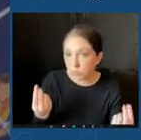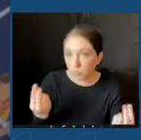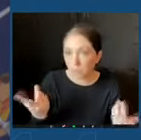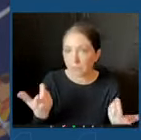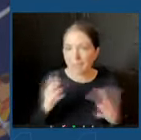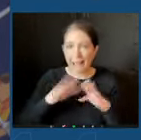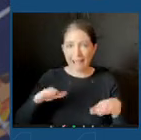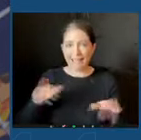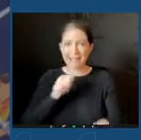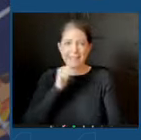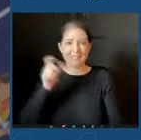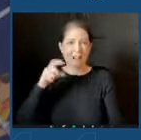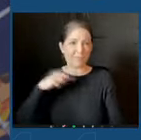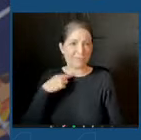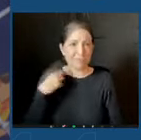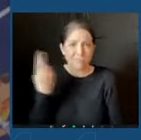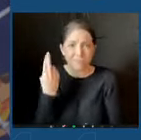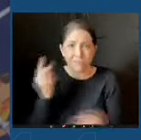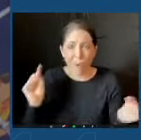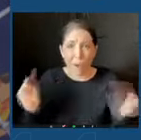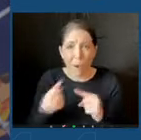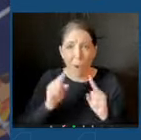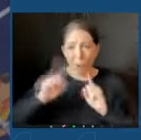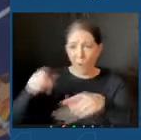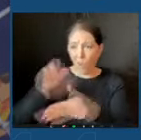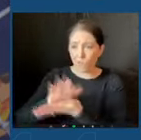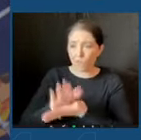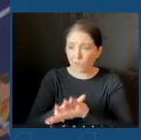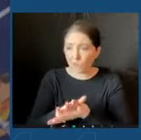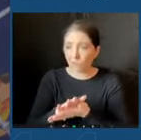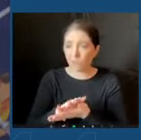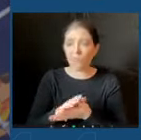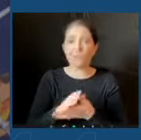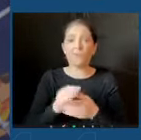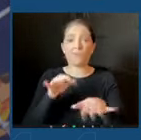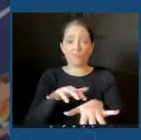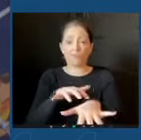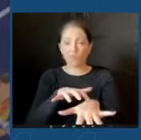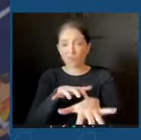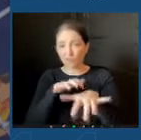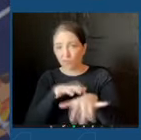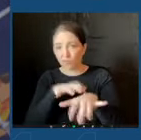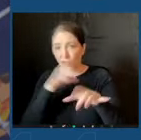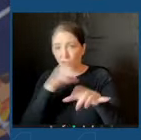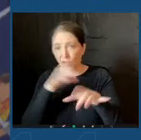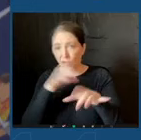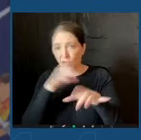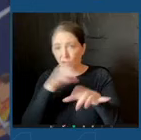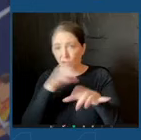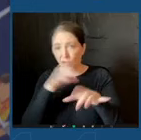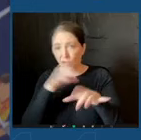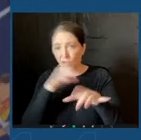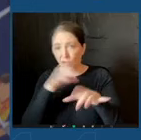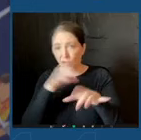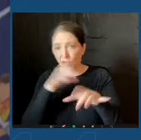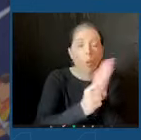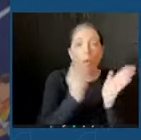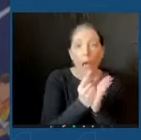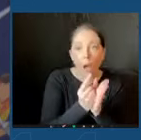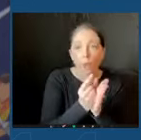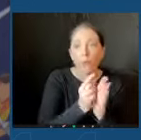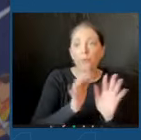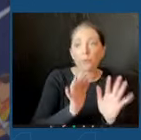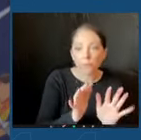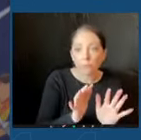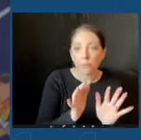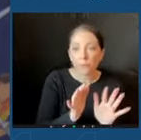school. And traffic violence isn't just confined to school hours. I mean, you come for after school activities, evening activities, there's other people